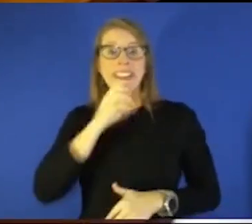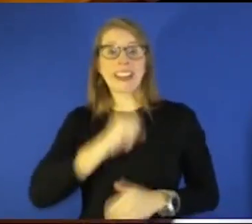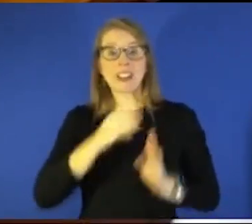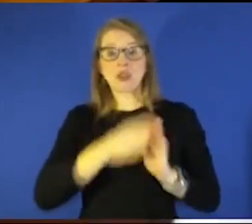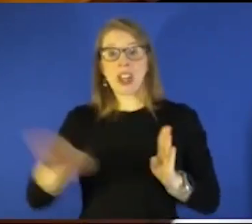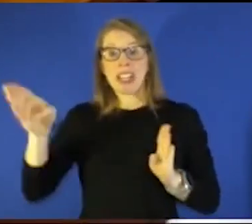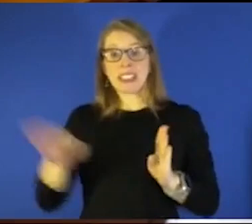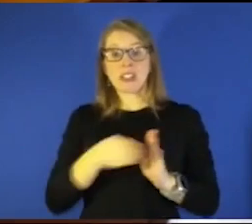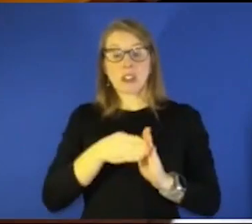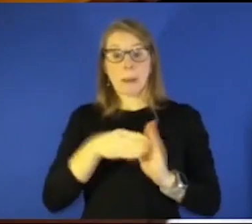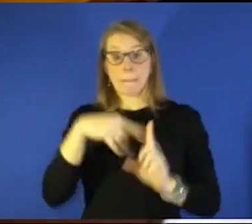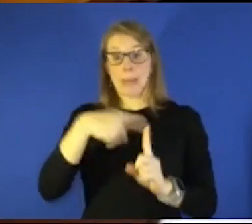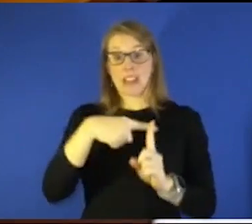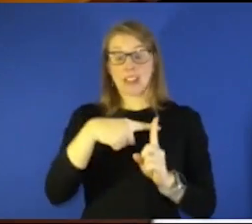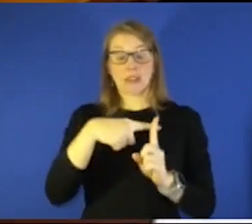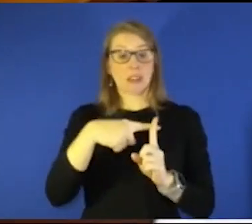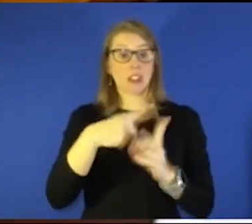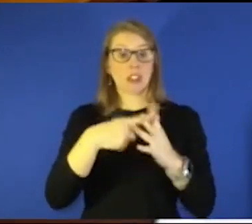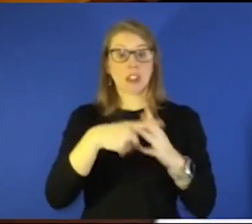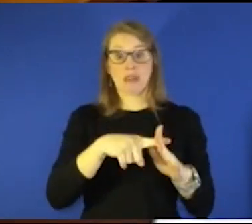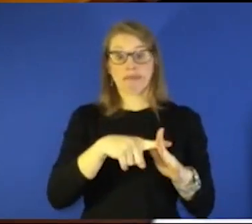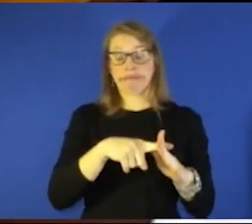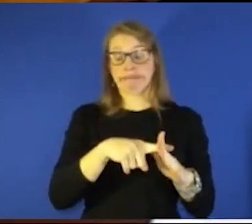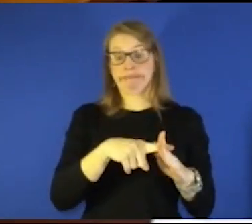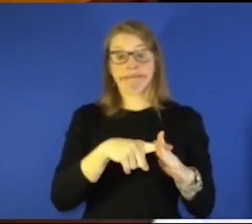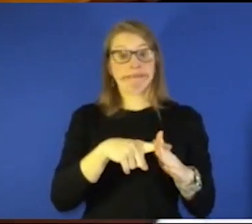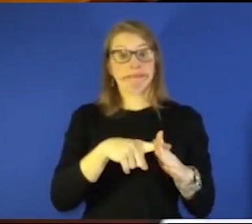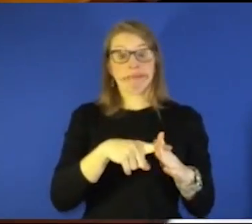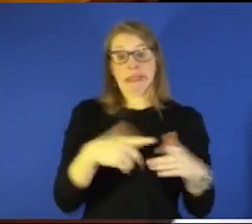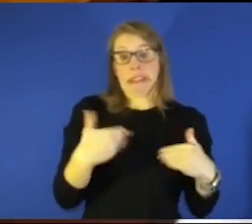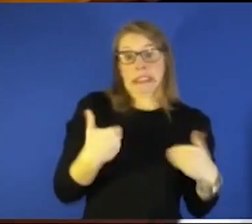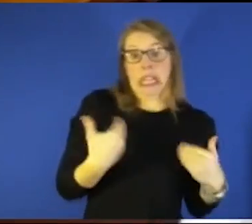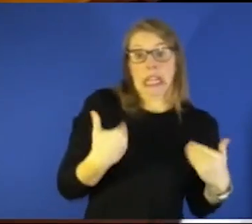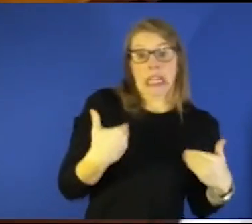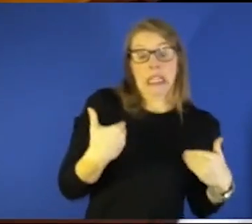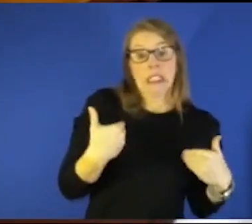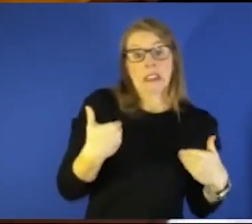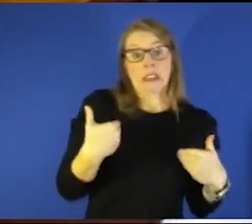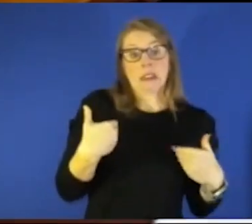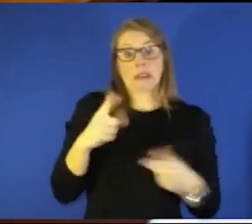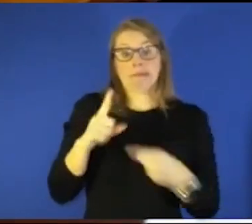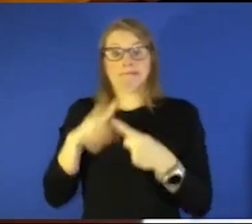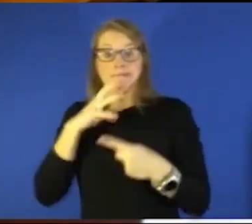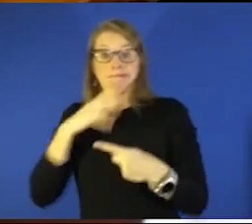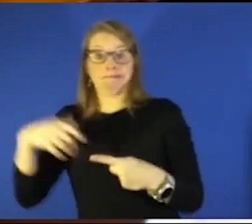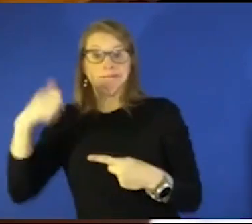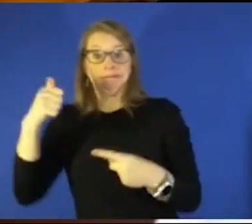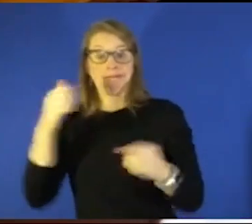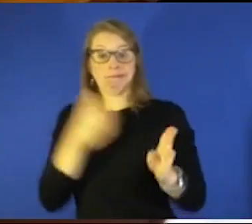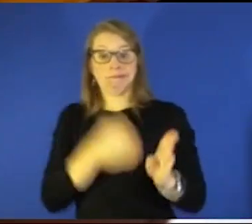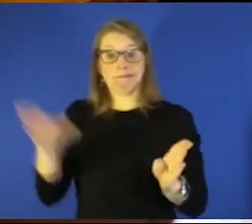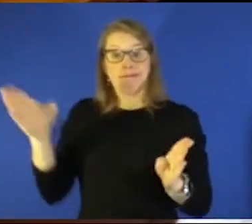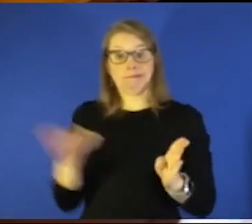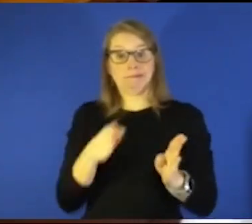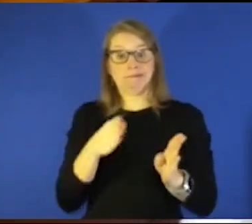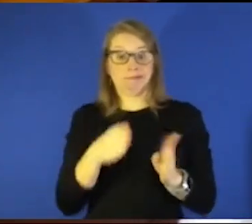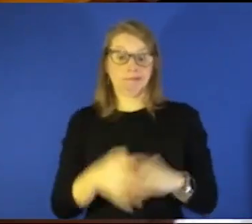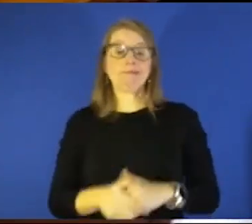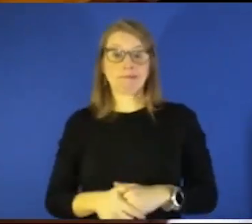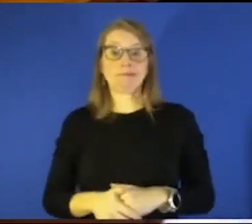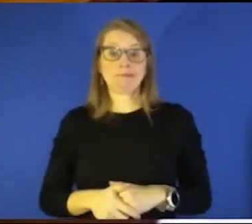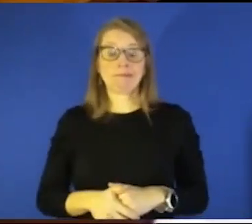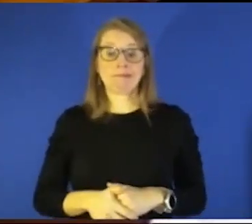those positives go from basically the very young to elderly patients. So it's a spectrum that we're seeing in